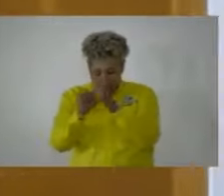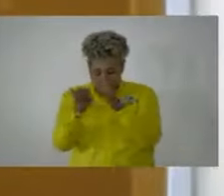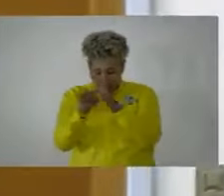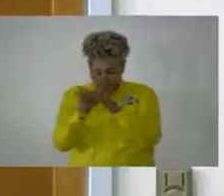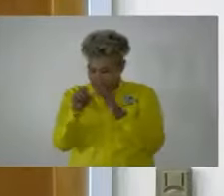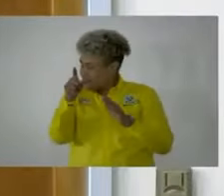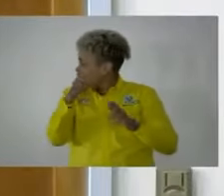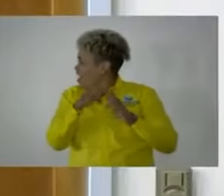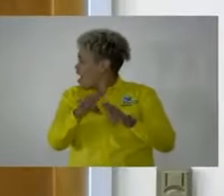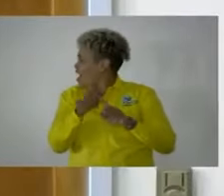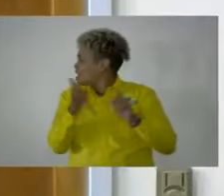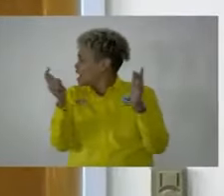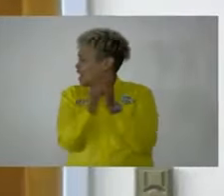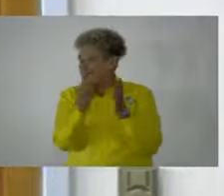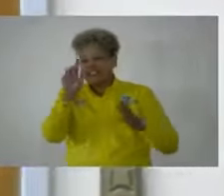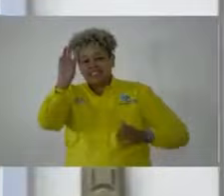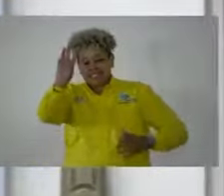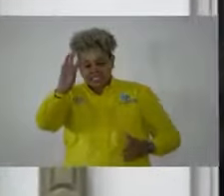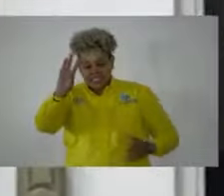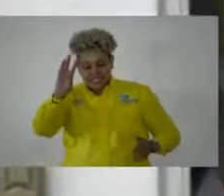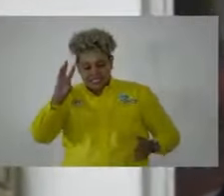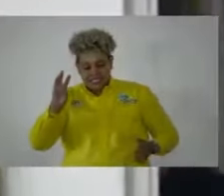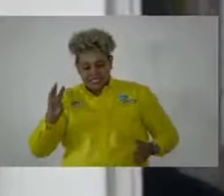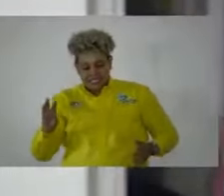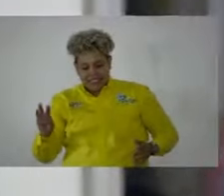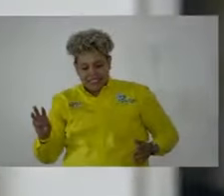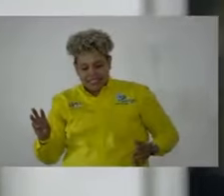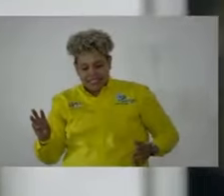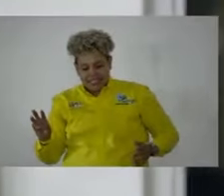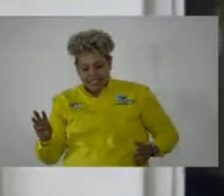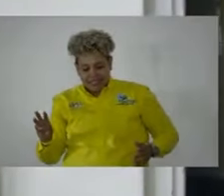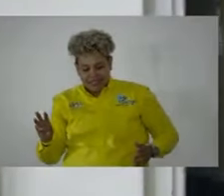The so-called illicit 6 MPs.